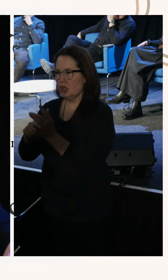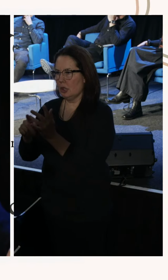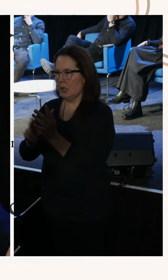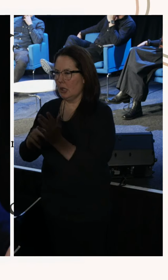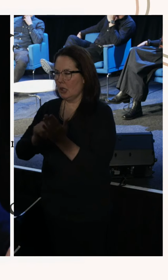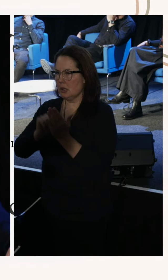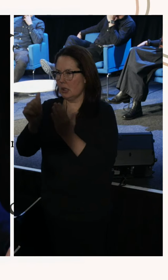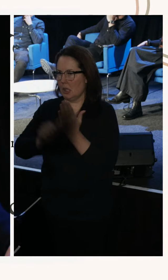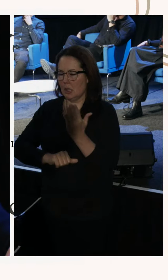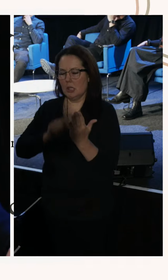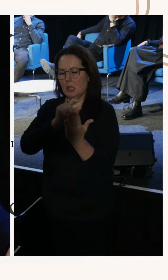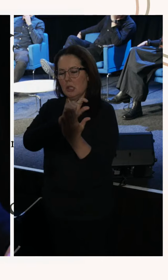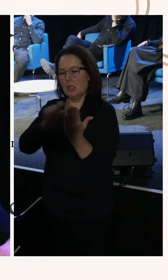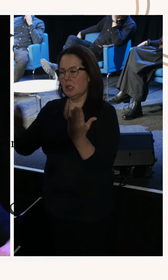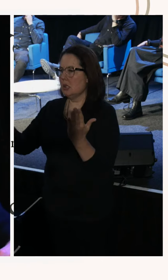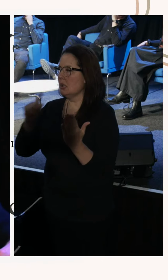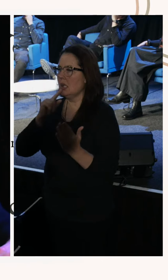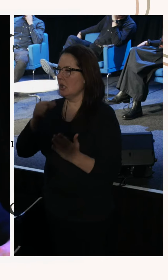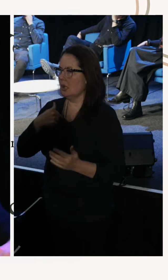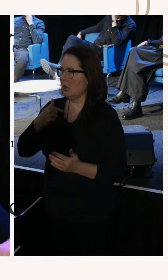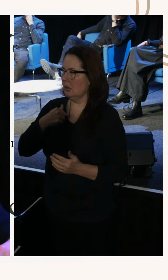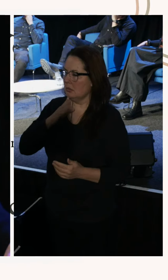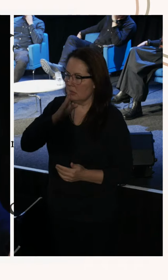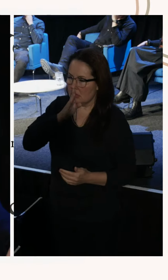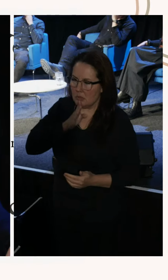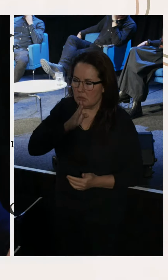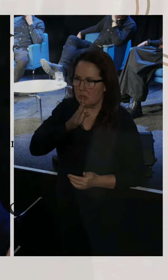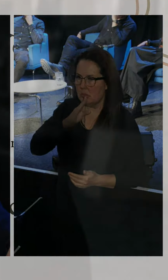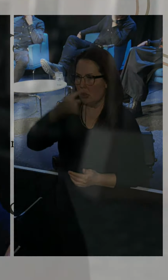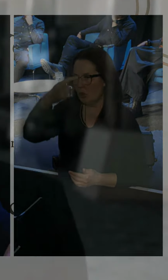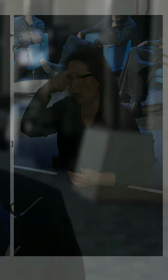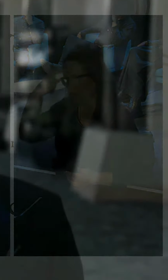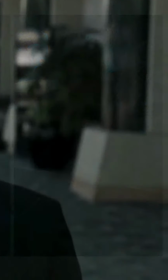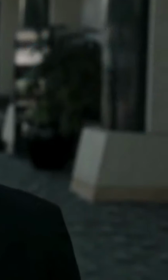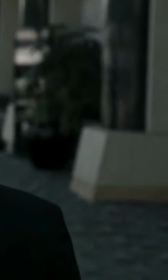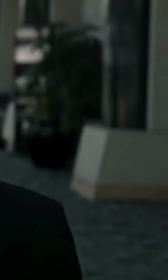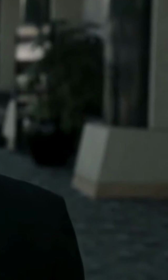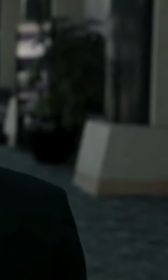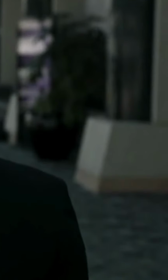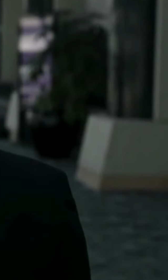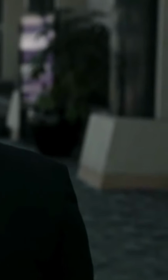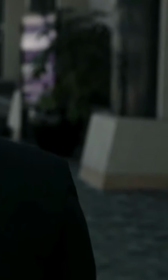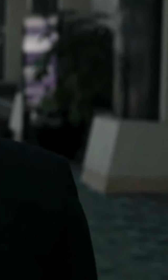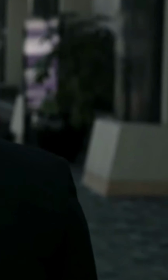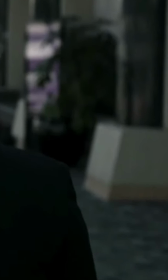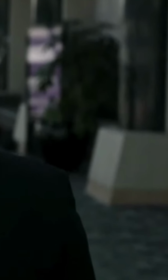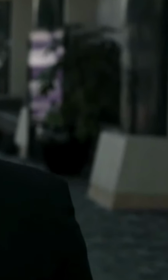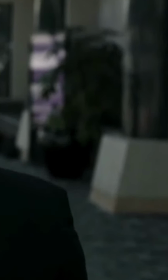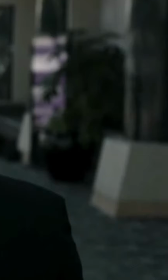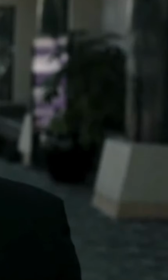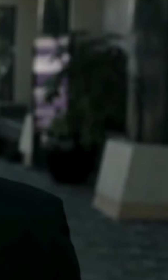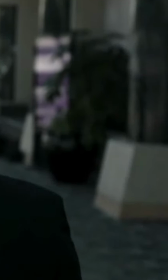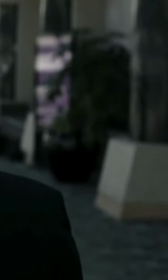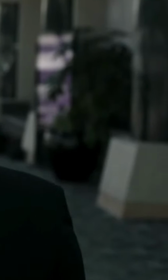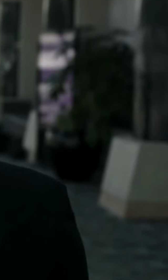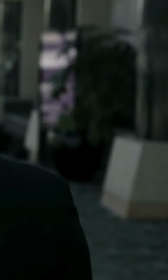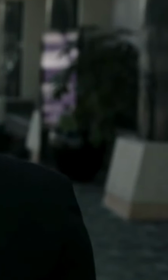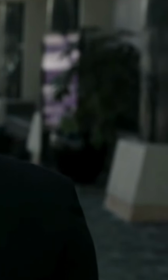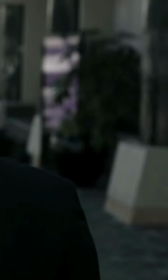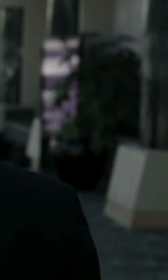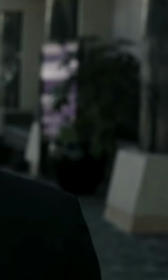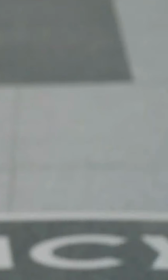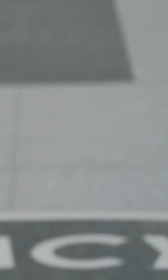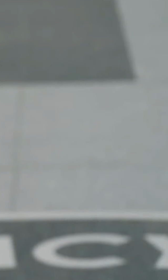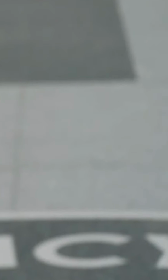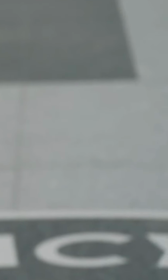stated simply, "I am not tragically colored. There is no sorrow dammed up in my soul nor lurking behind my eyes. I do not mind